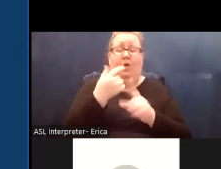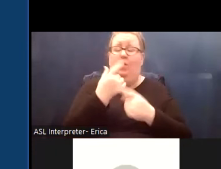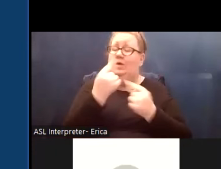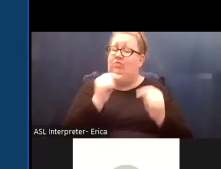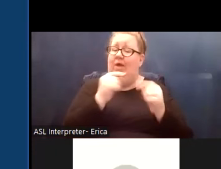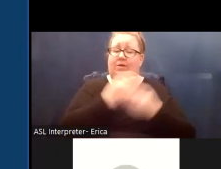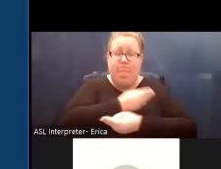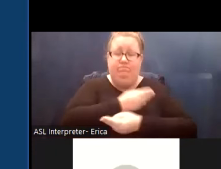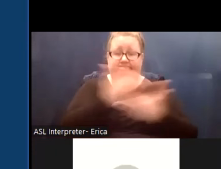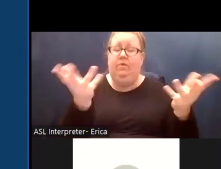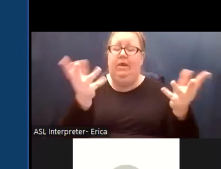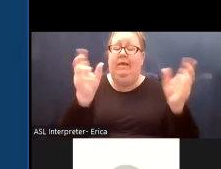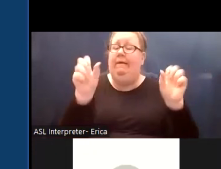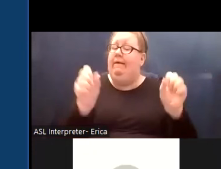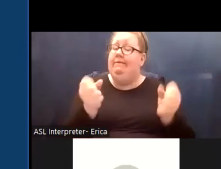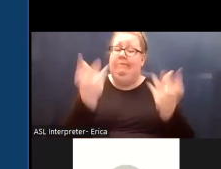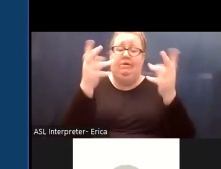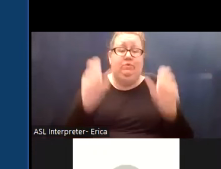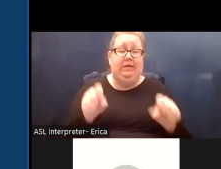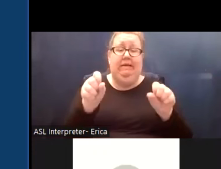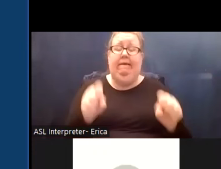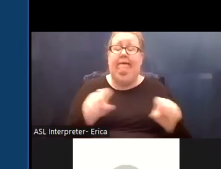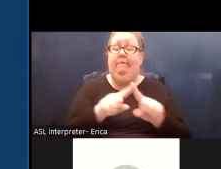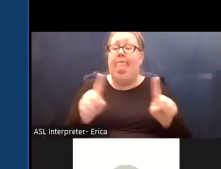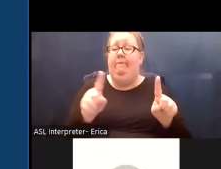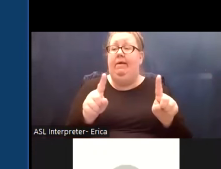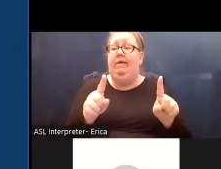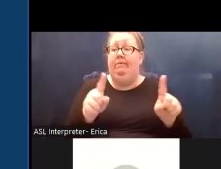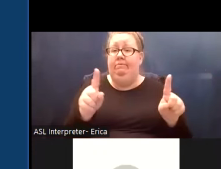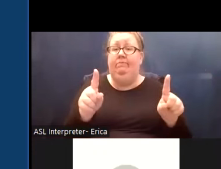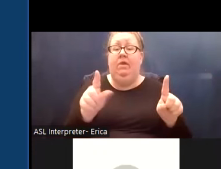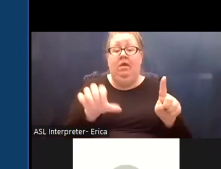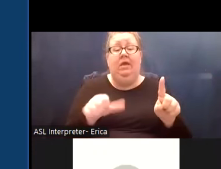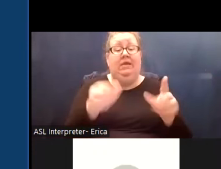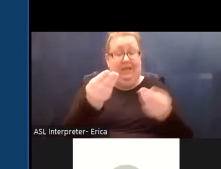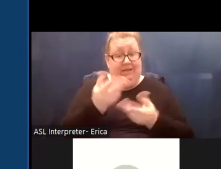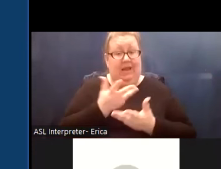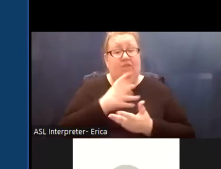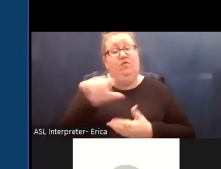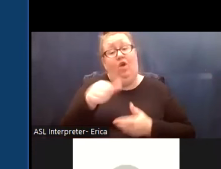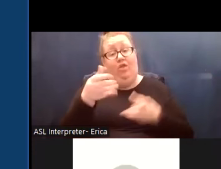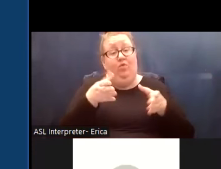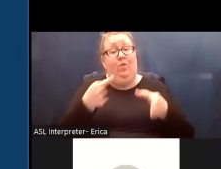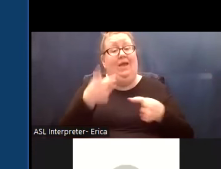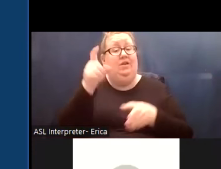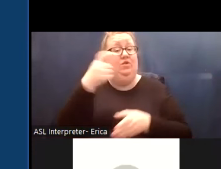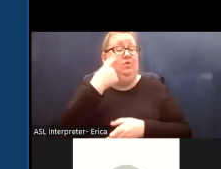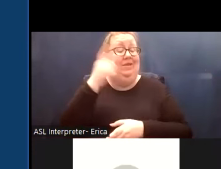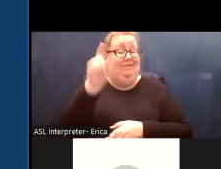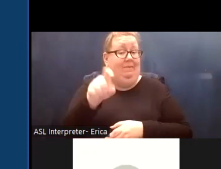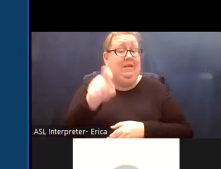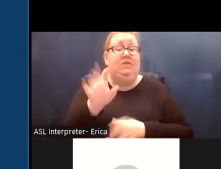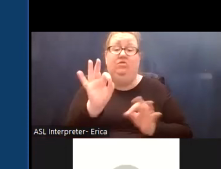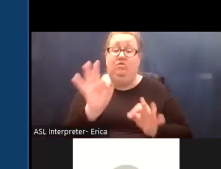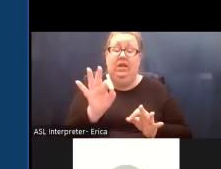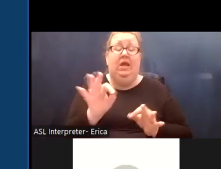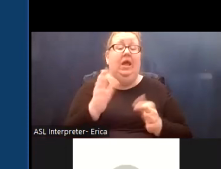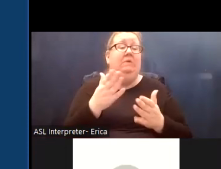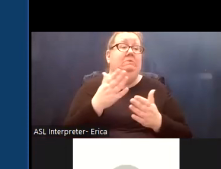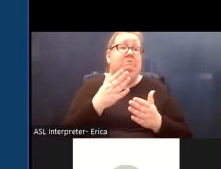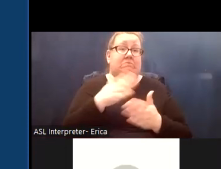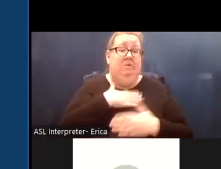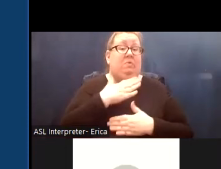but you know, letting us know about sort of like other ways that you think that would be necessary. And glad to hear that it seems like we're on the right